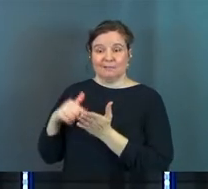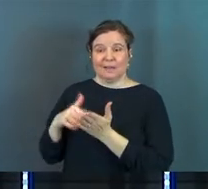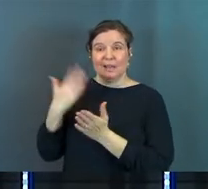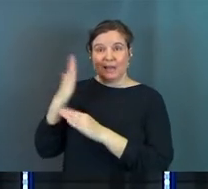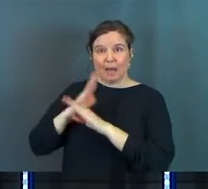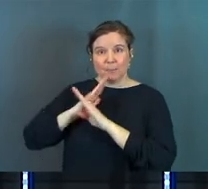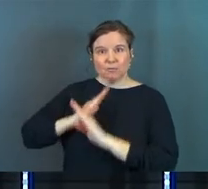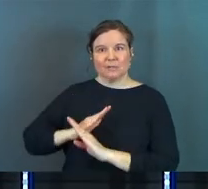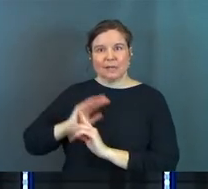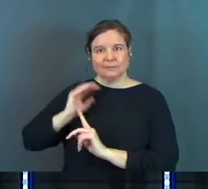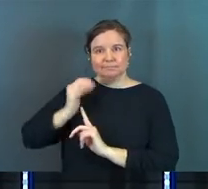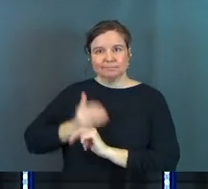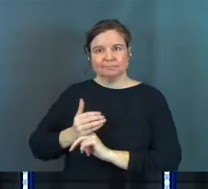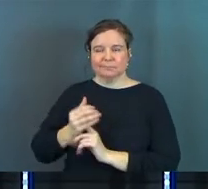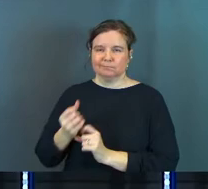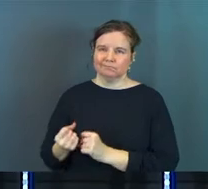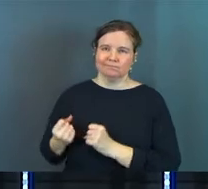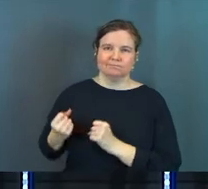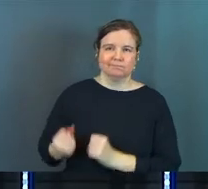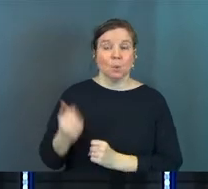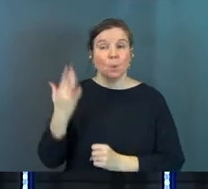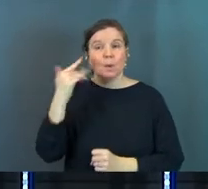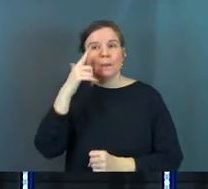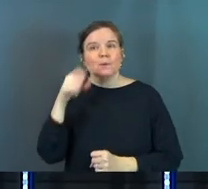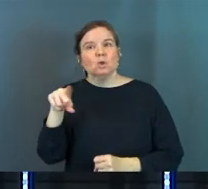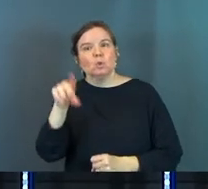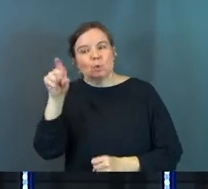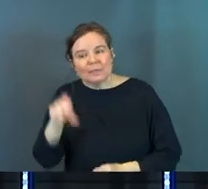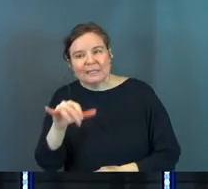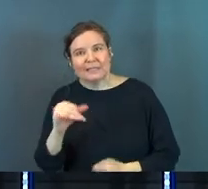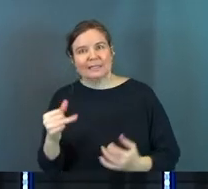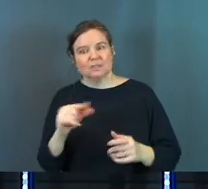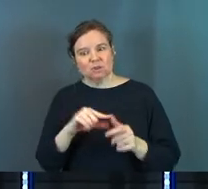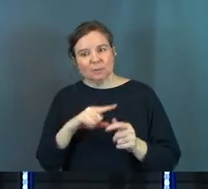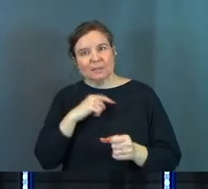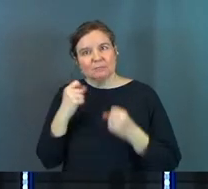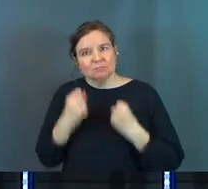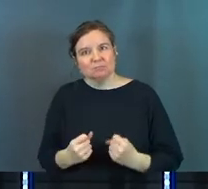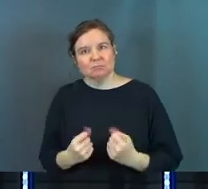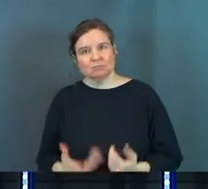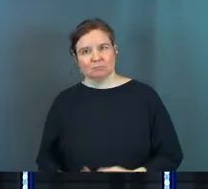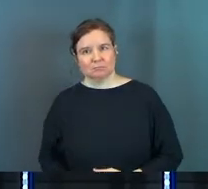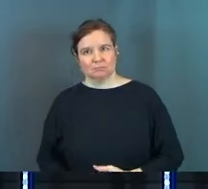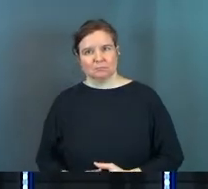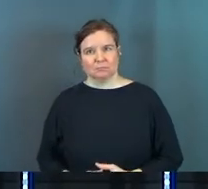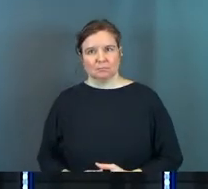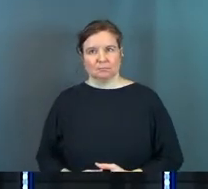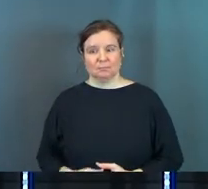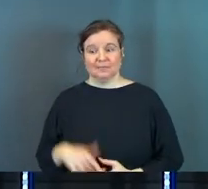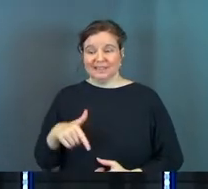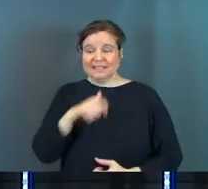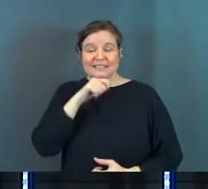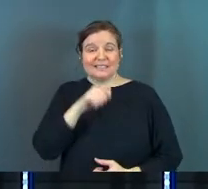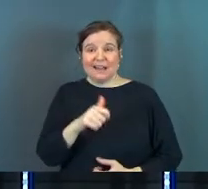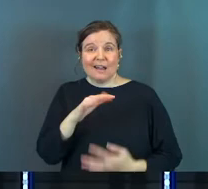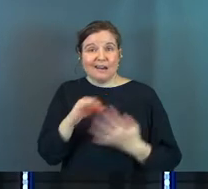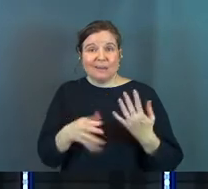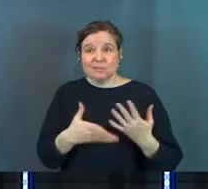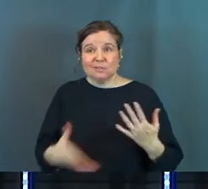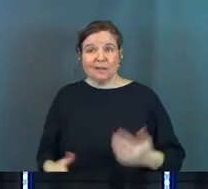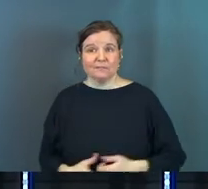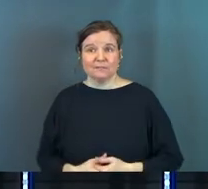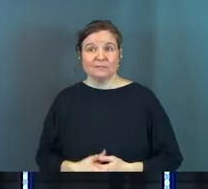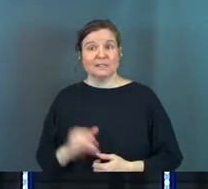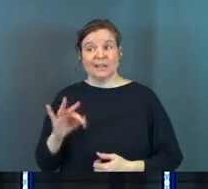God protects it. It's rock solid. Why? Because you need it to be rock solid. This is not optional